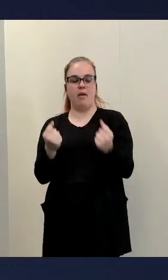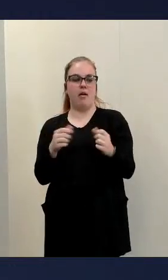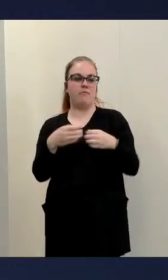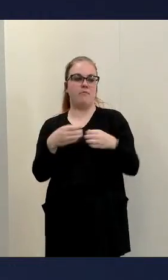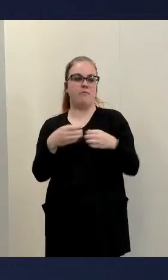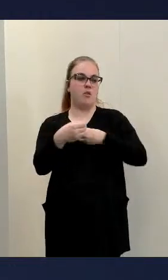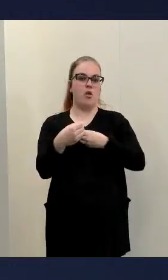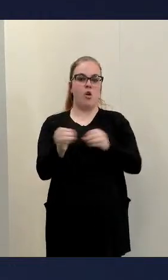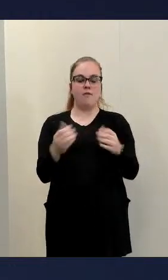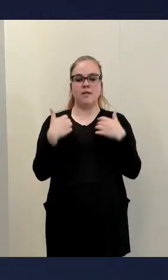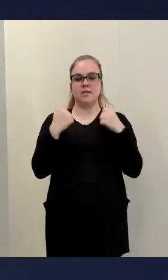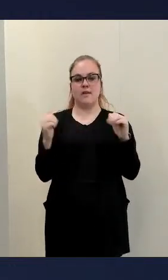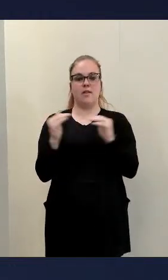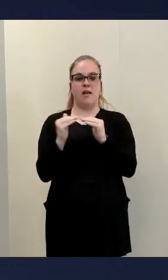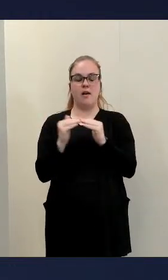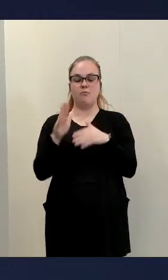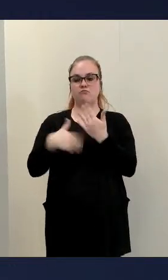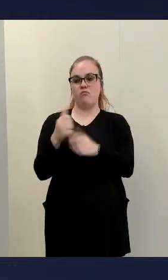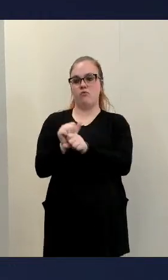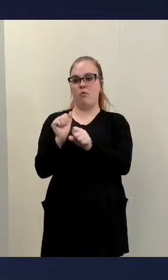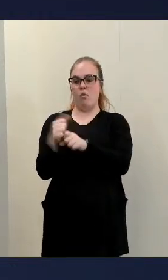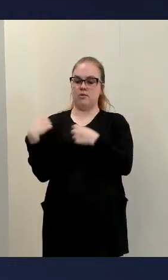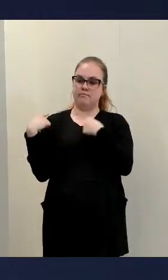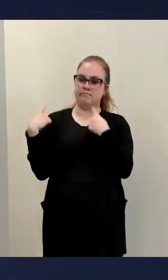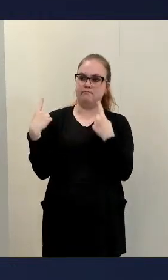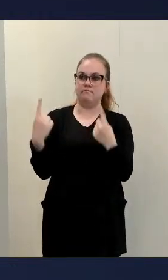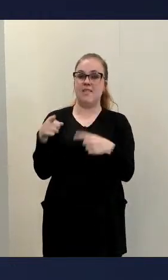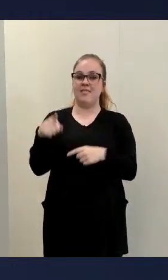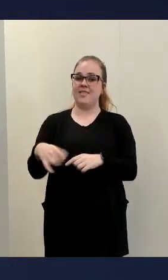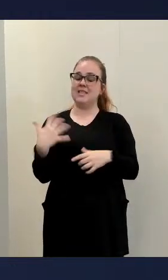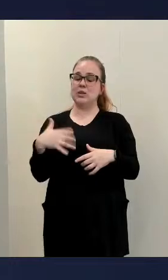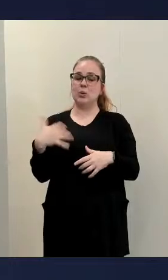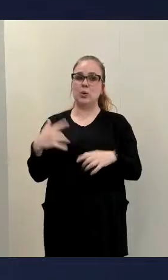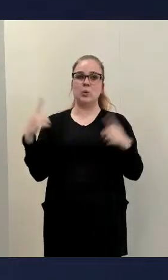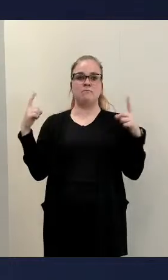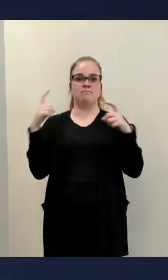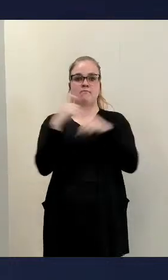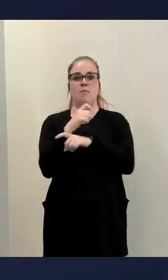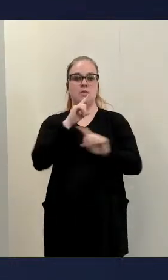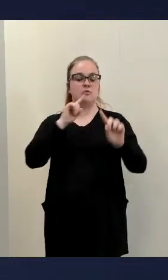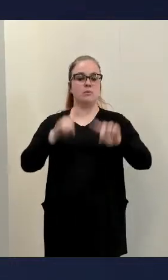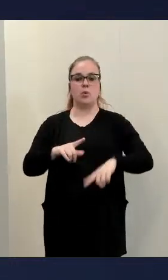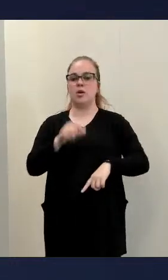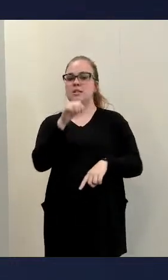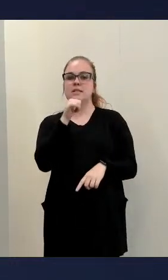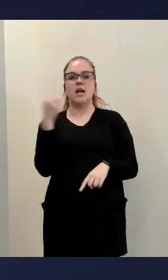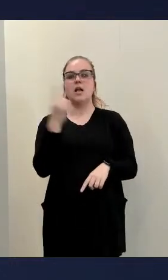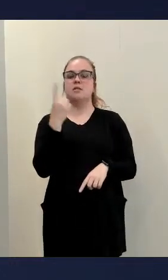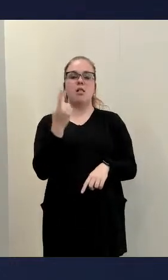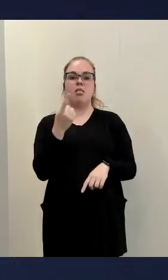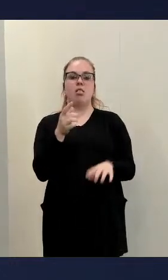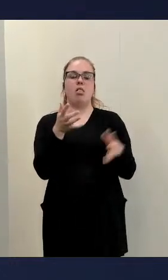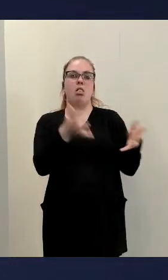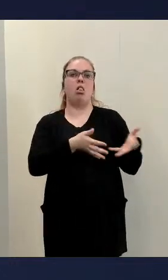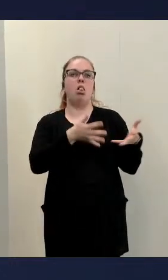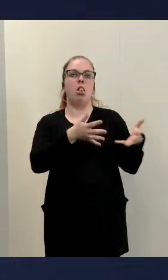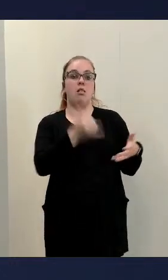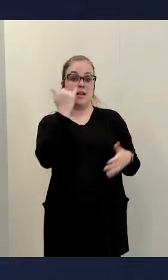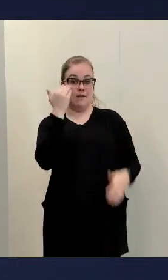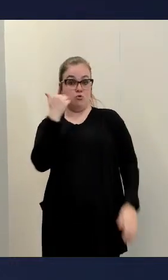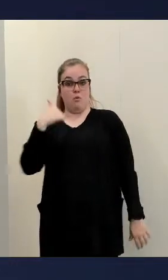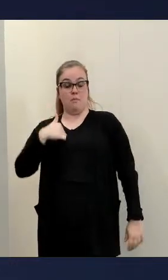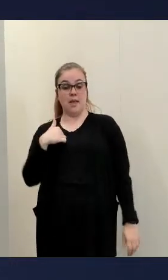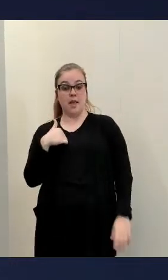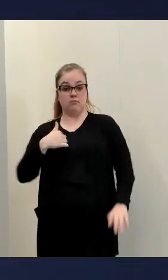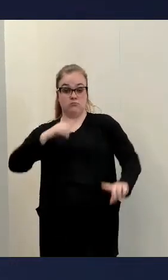Health Equity, for the work that they've done, they've put in. This is a comprehensive report. This is not something that's just going to sit on the shelf. Those of you who know me, when